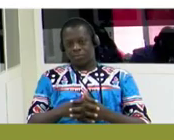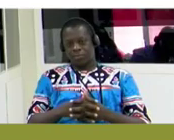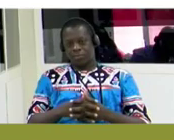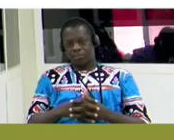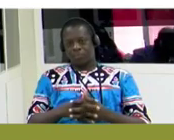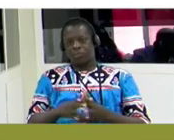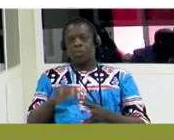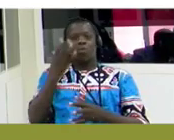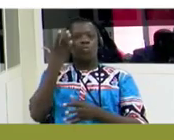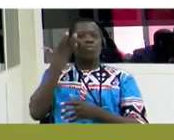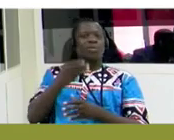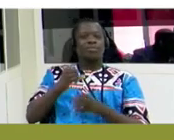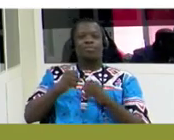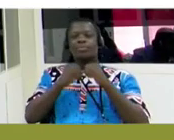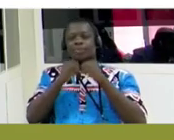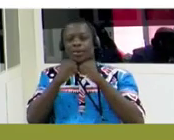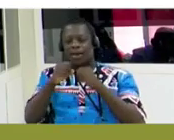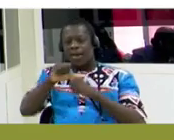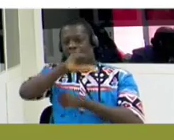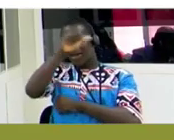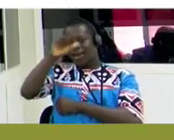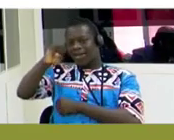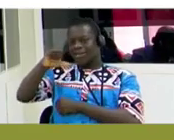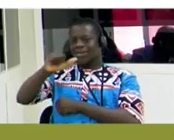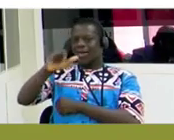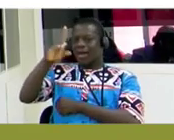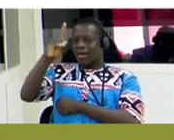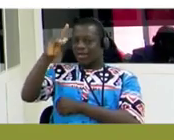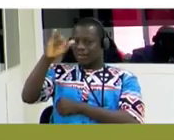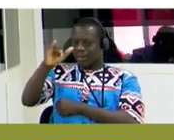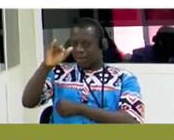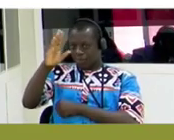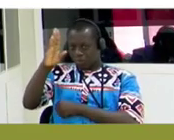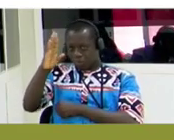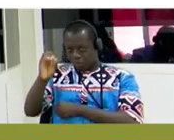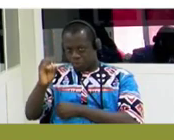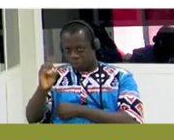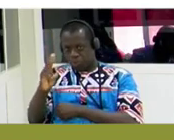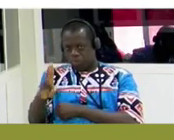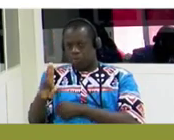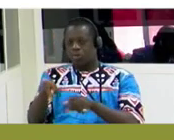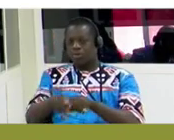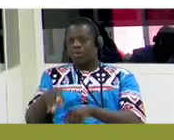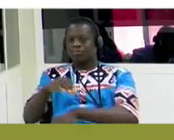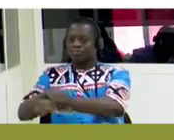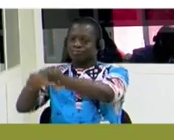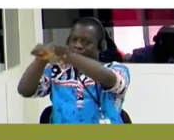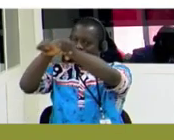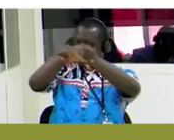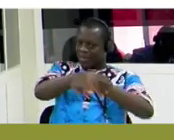1995? When Sana Sabali were at Mile 2, we were taken there by Alhaji Martin.